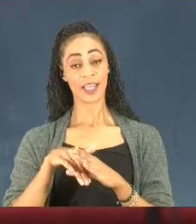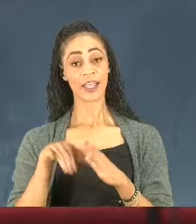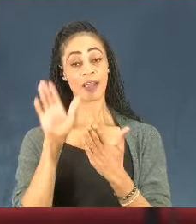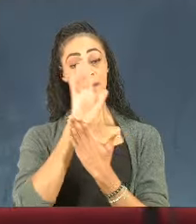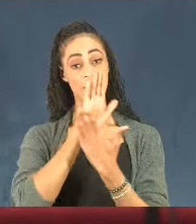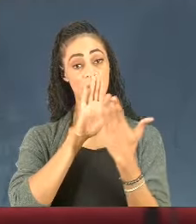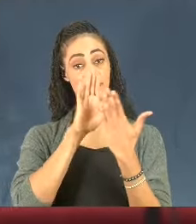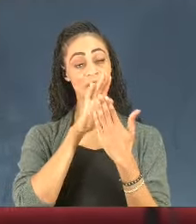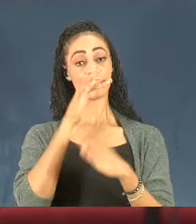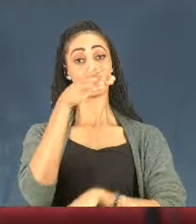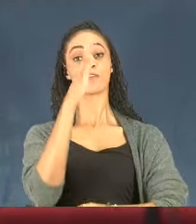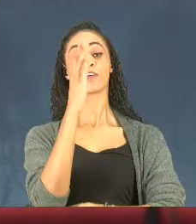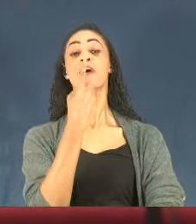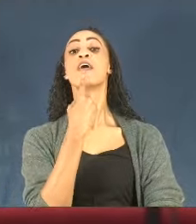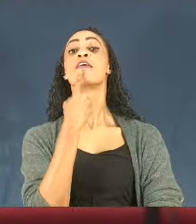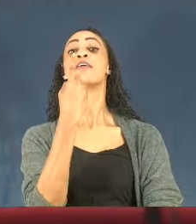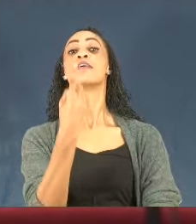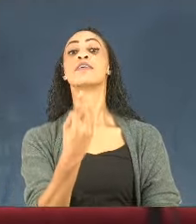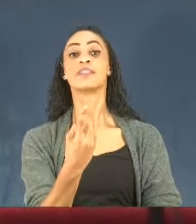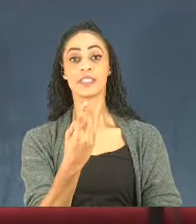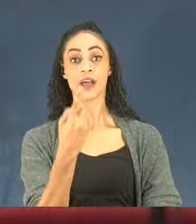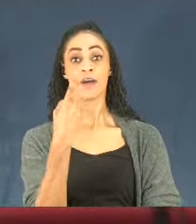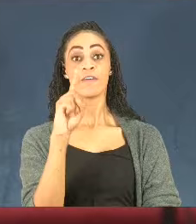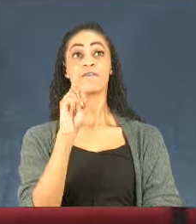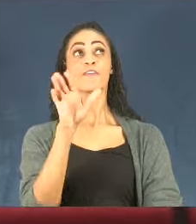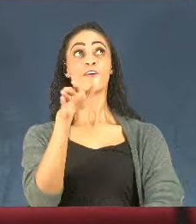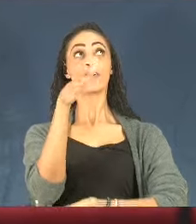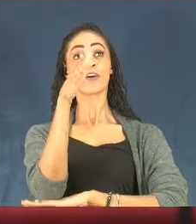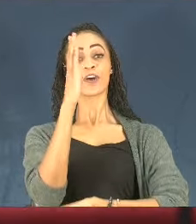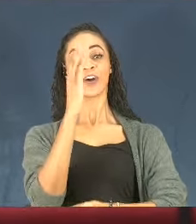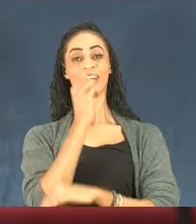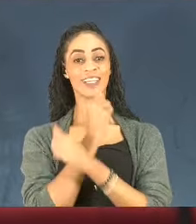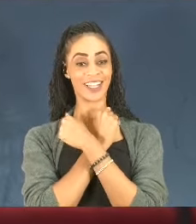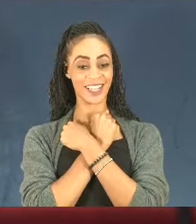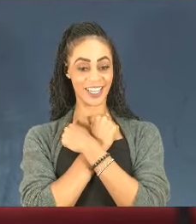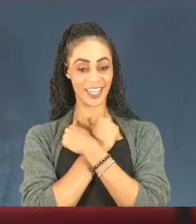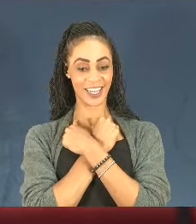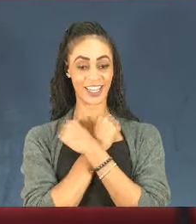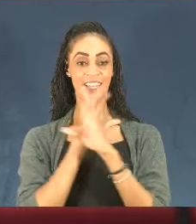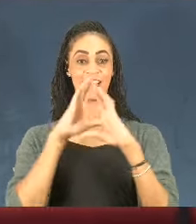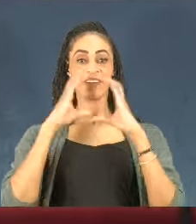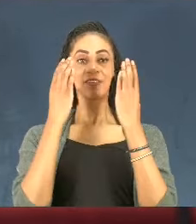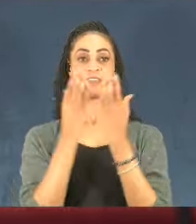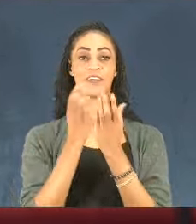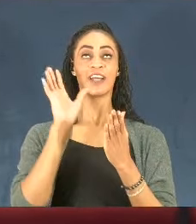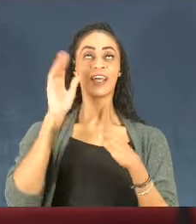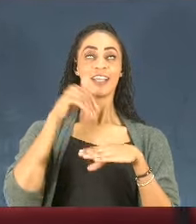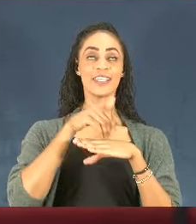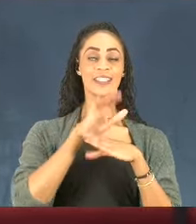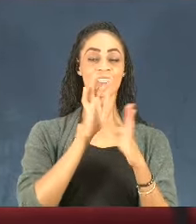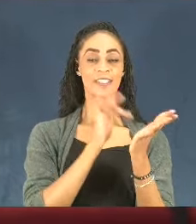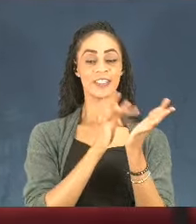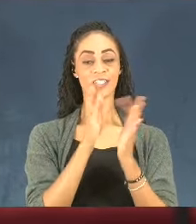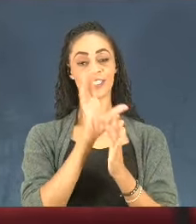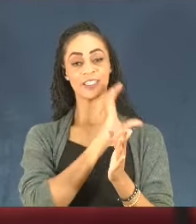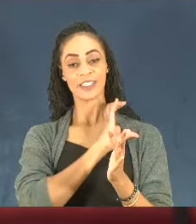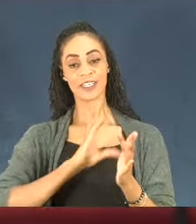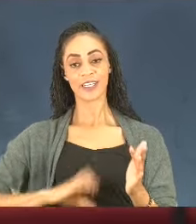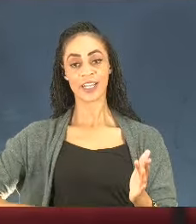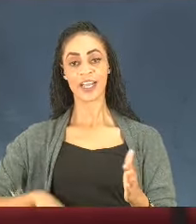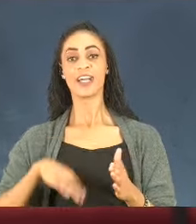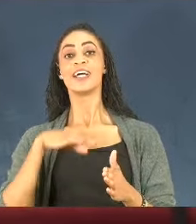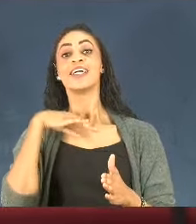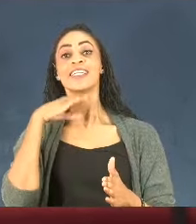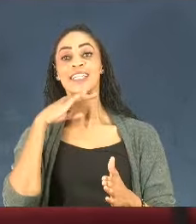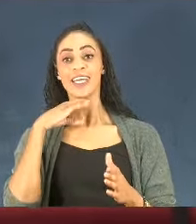used to say this: for God so loved the world that he sent Jesus to die for our sins, and he